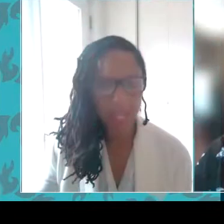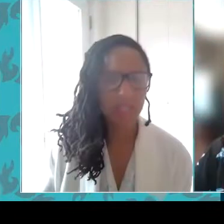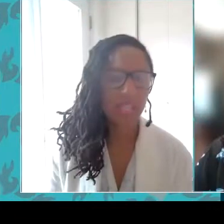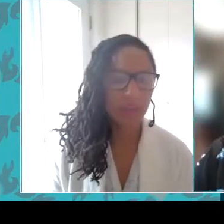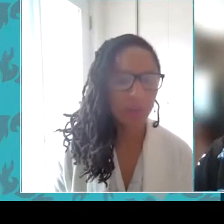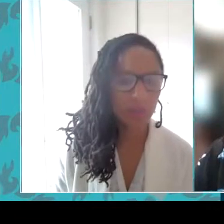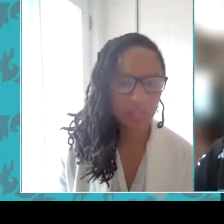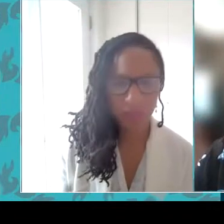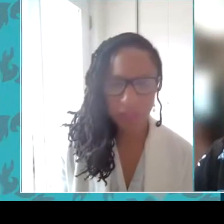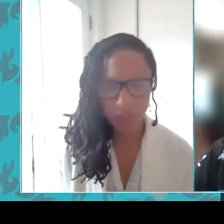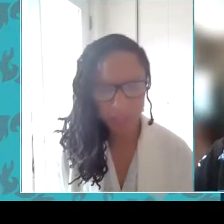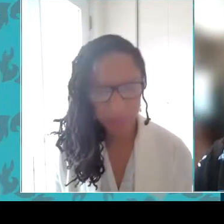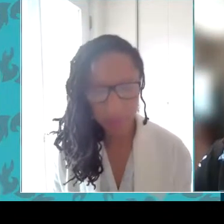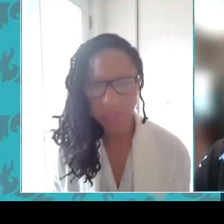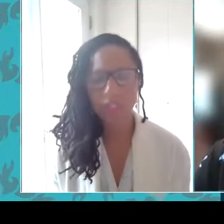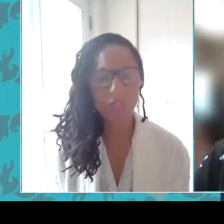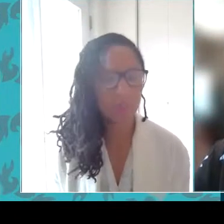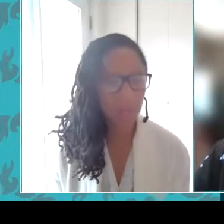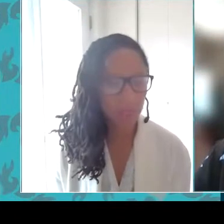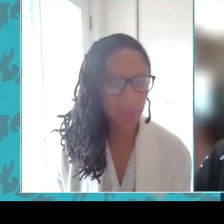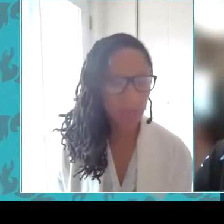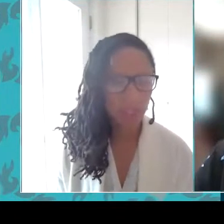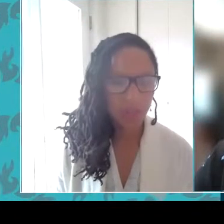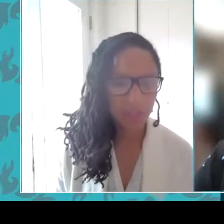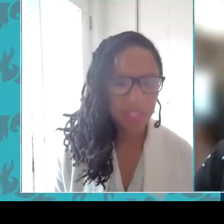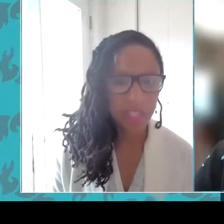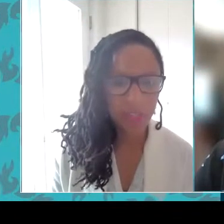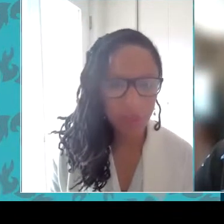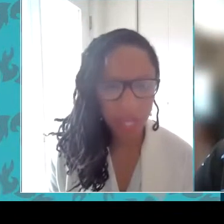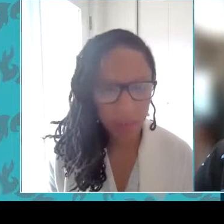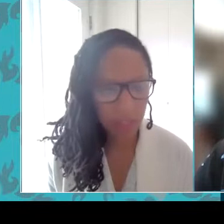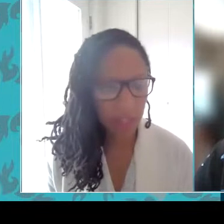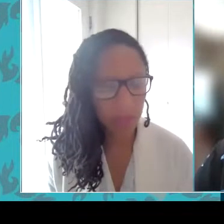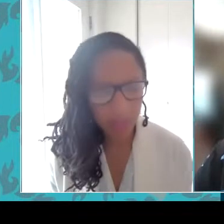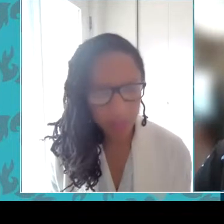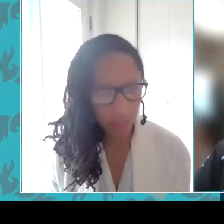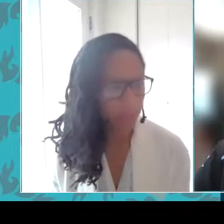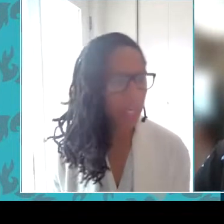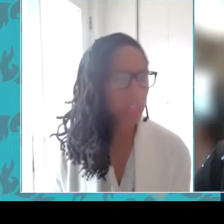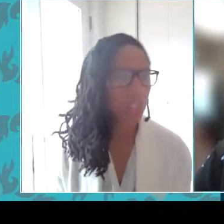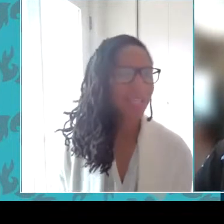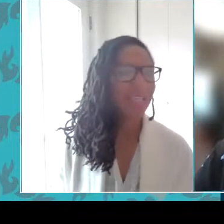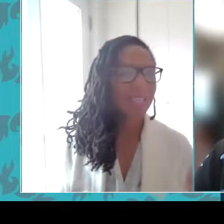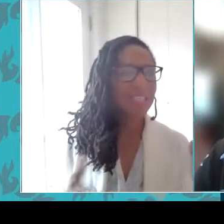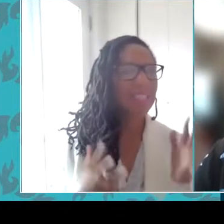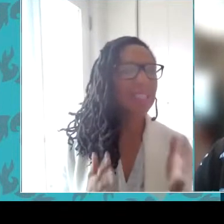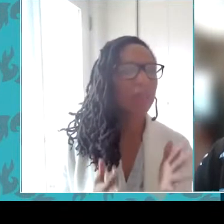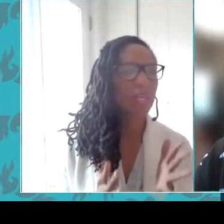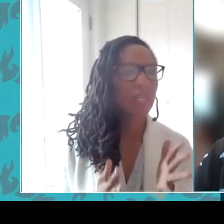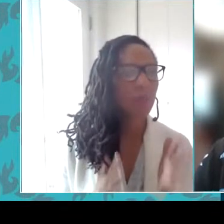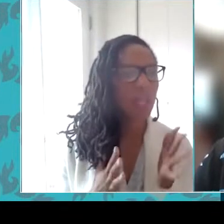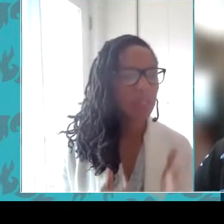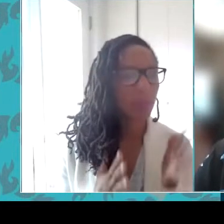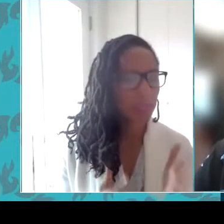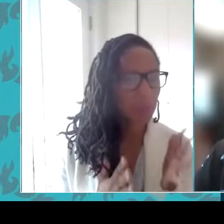well as having worked in physical rehabilitation, mental health, residential camping and community recreation. This is